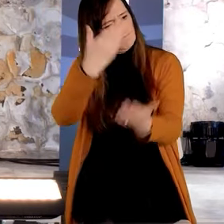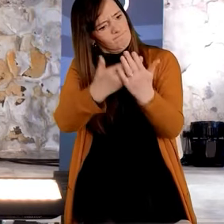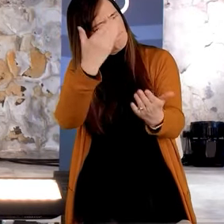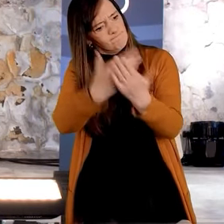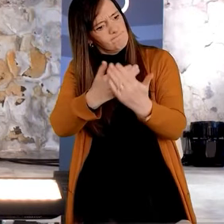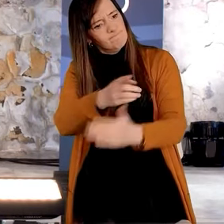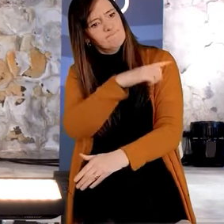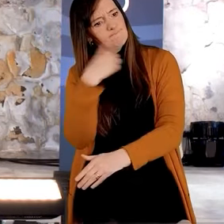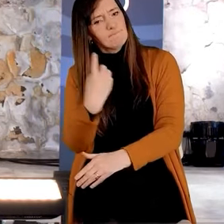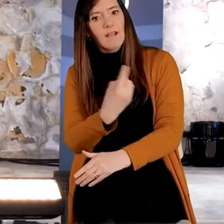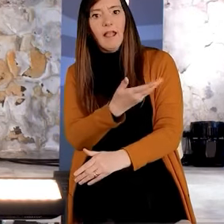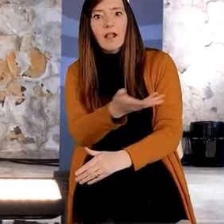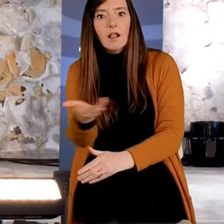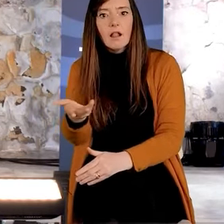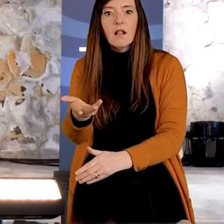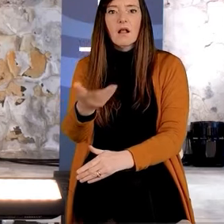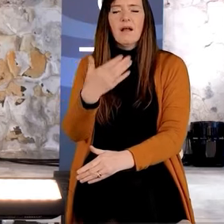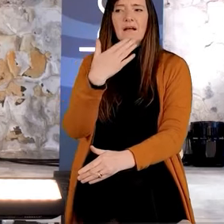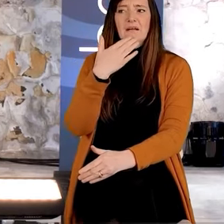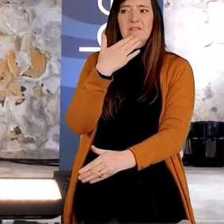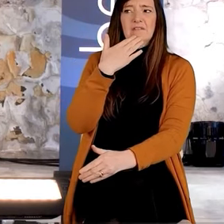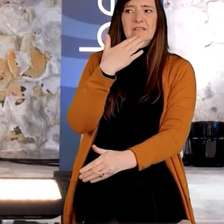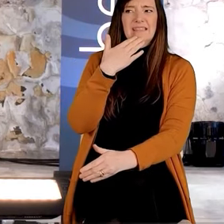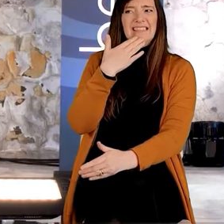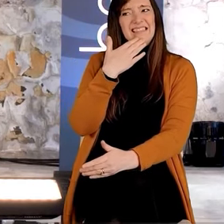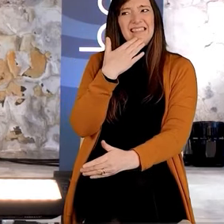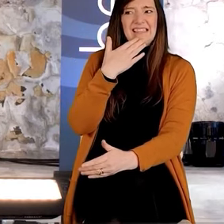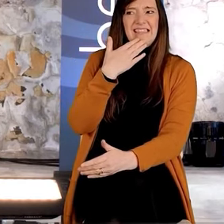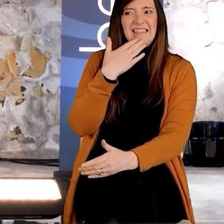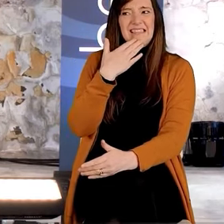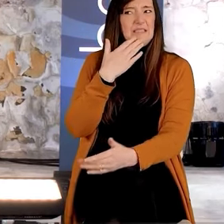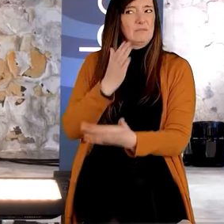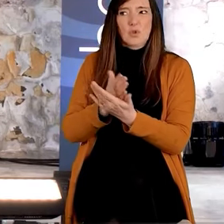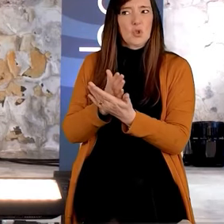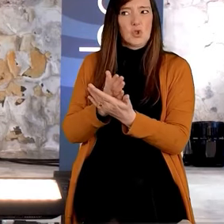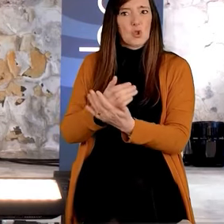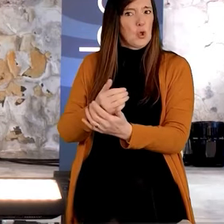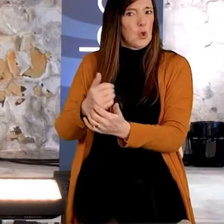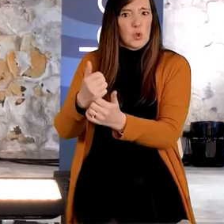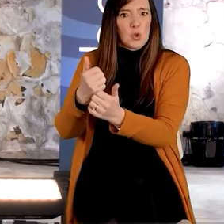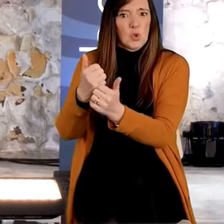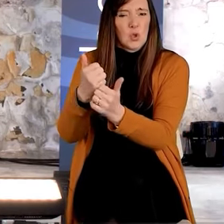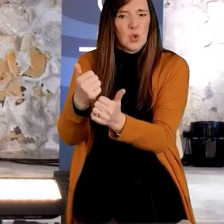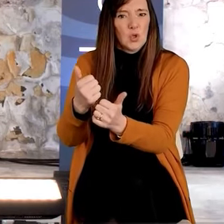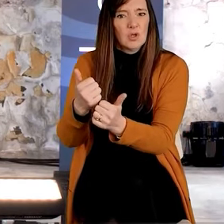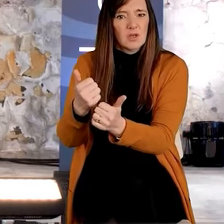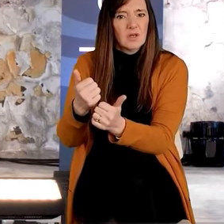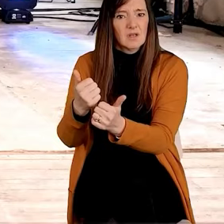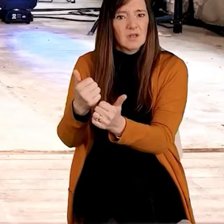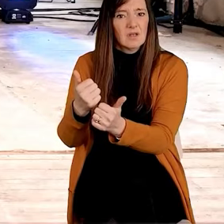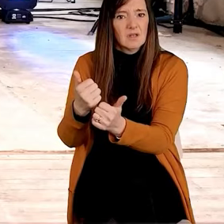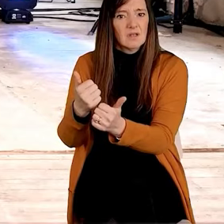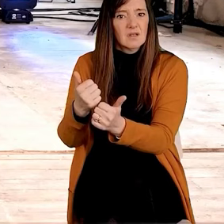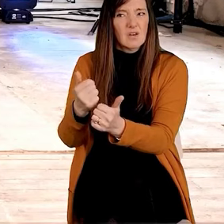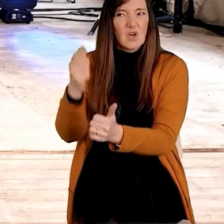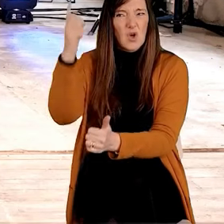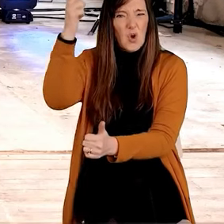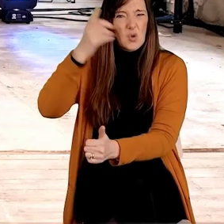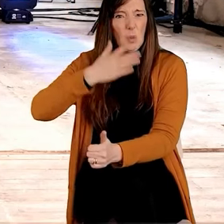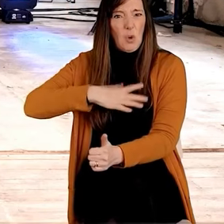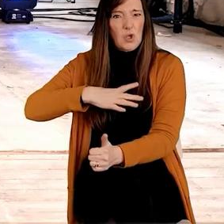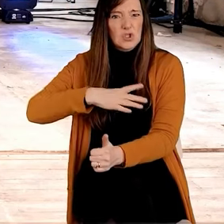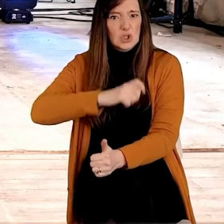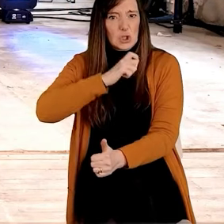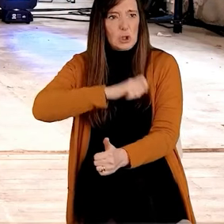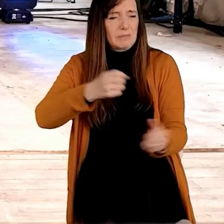do. And I find myself thinking, I'm not sure I'm as sad as all that, that that went away. It's a terrible thing when people